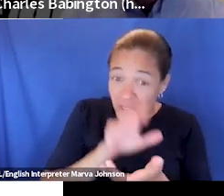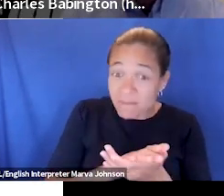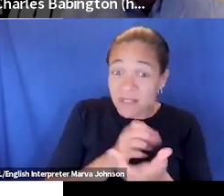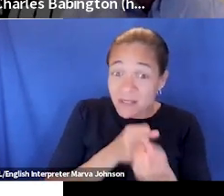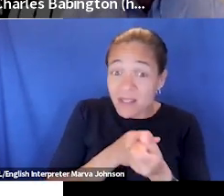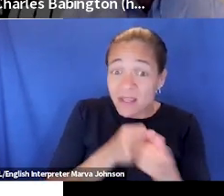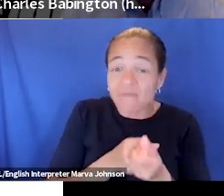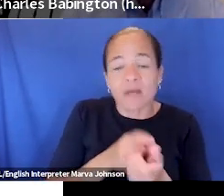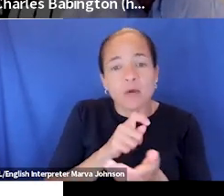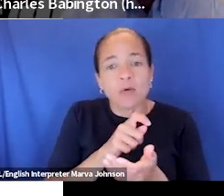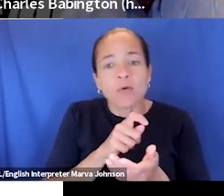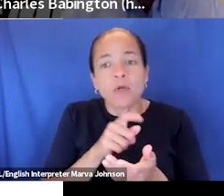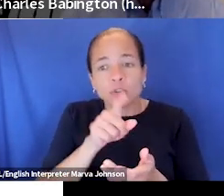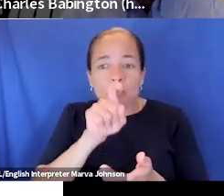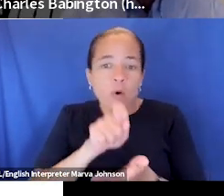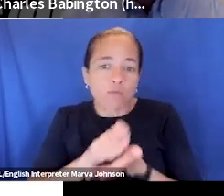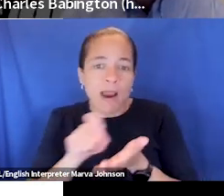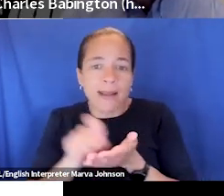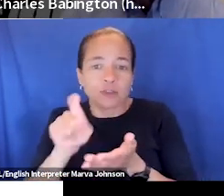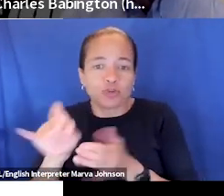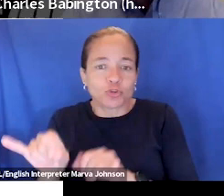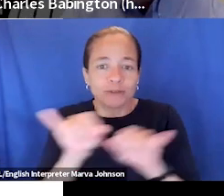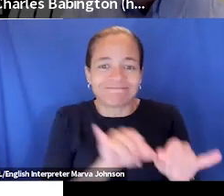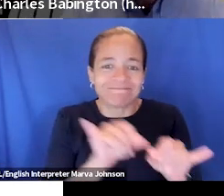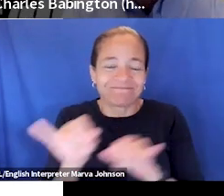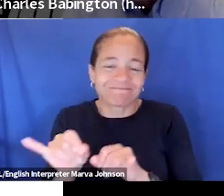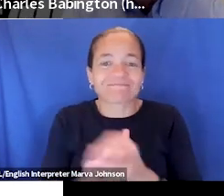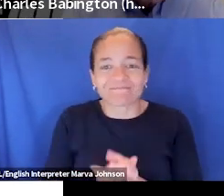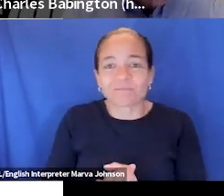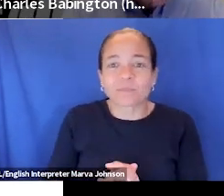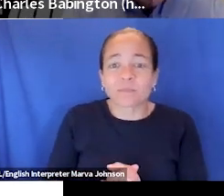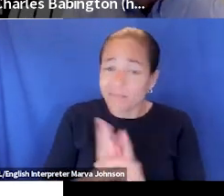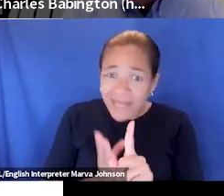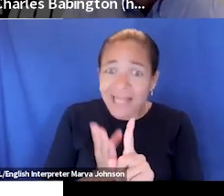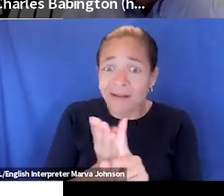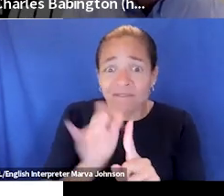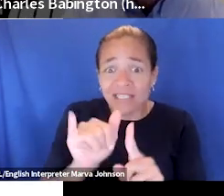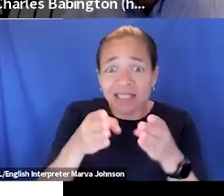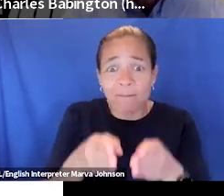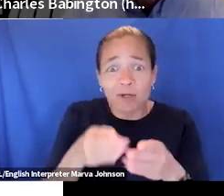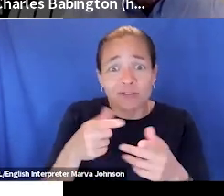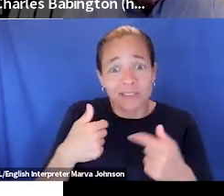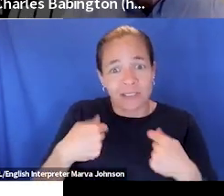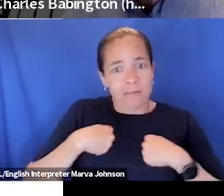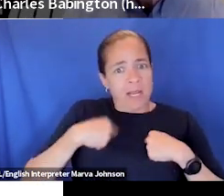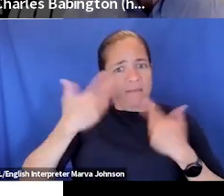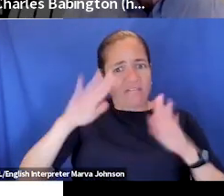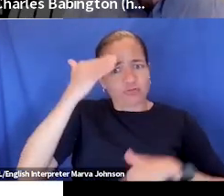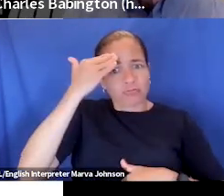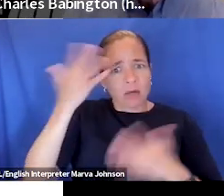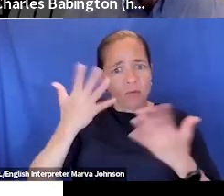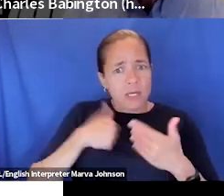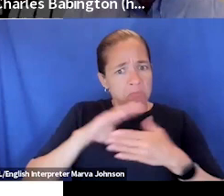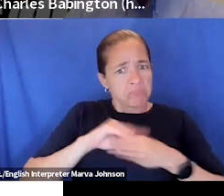it, and convince that busy reader, hey, this person knows what she's talking about. This is pretty darn interesting.